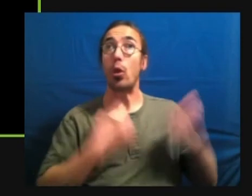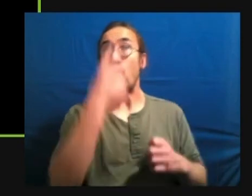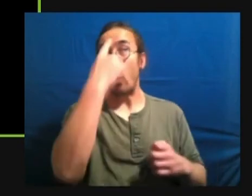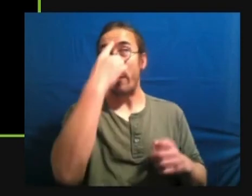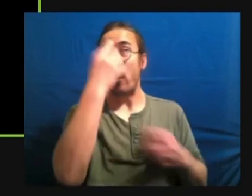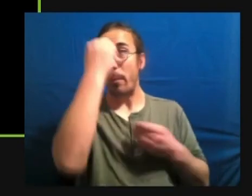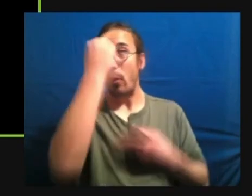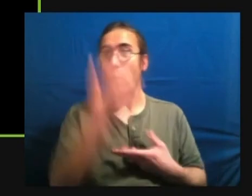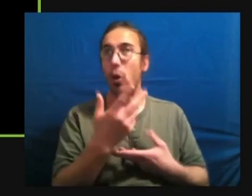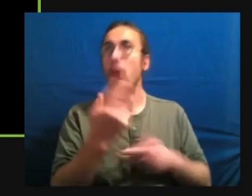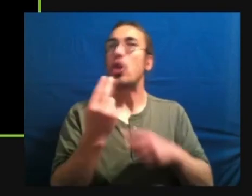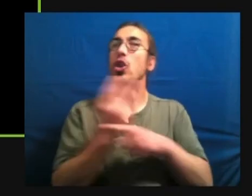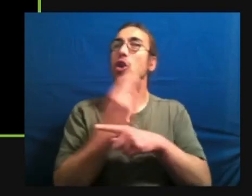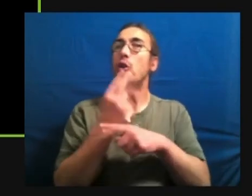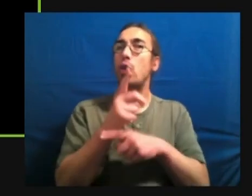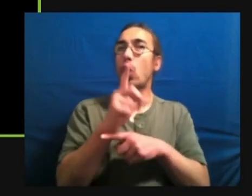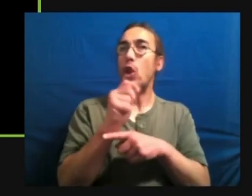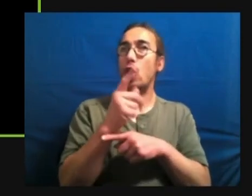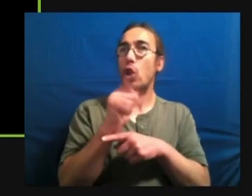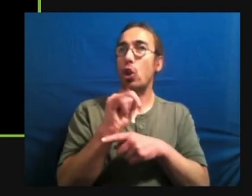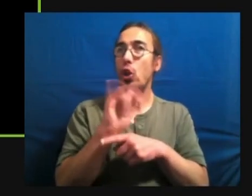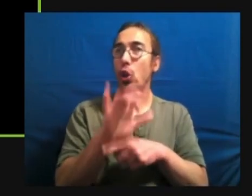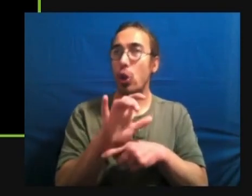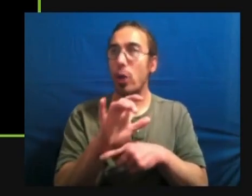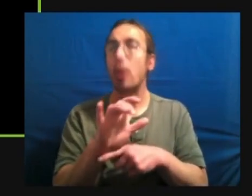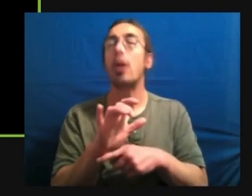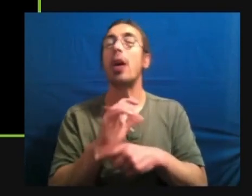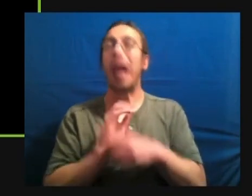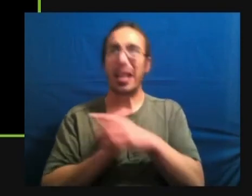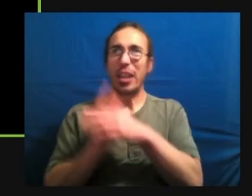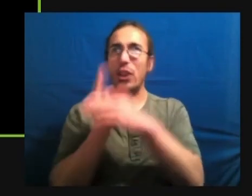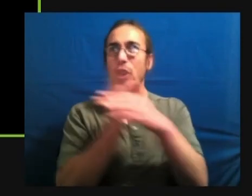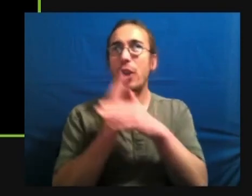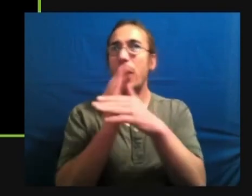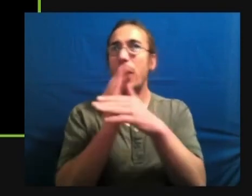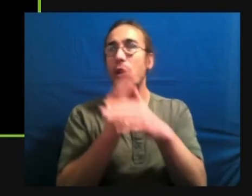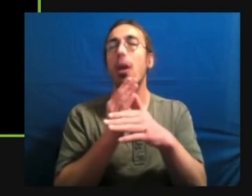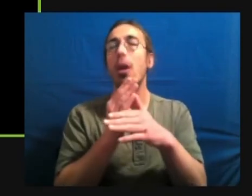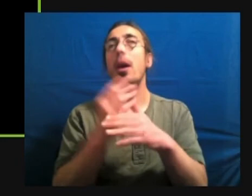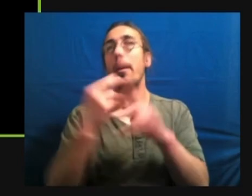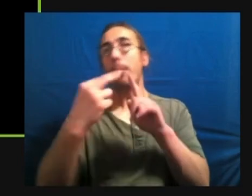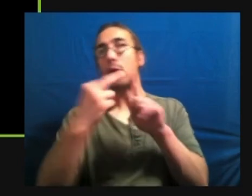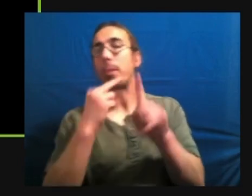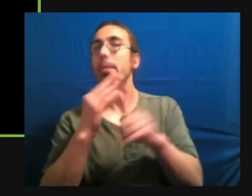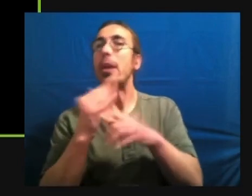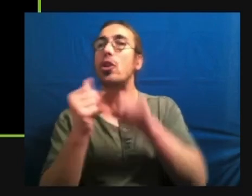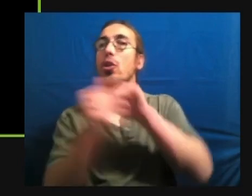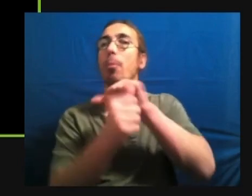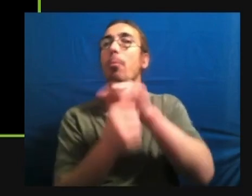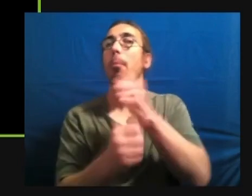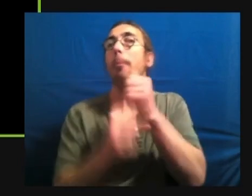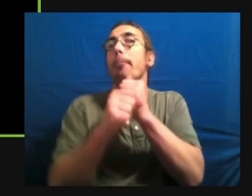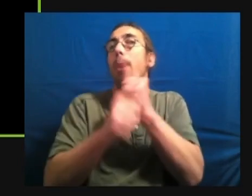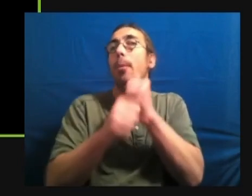logic, enhanced by a consciously broadened collective perception, which promotes social justice.